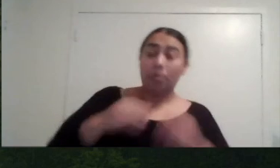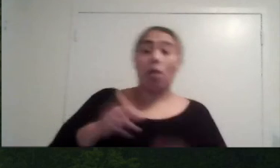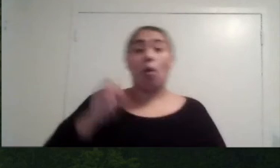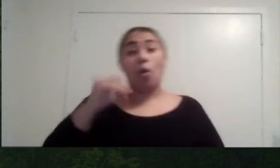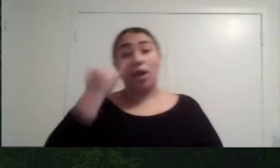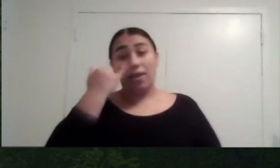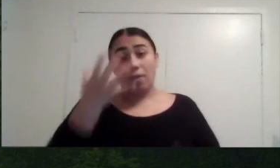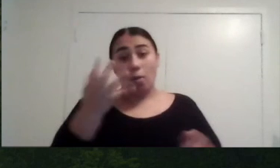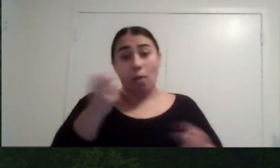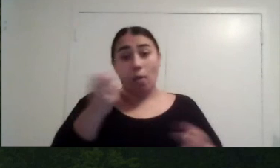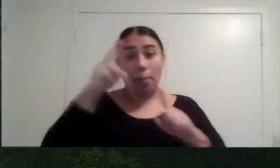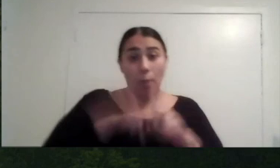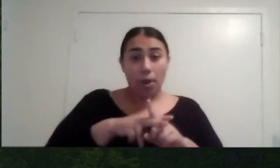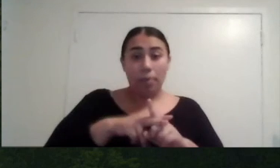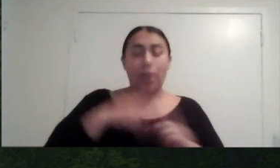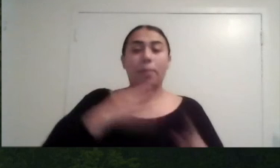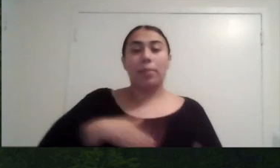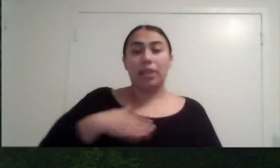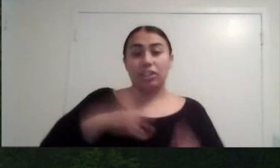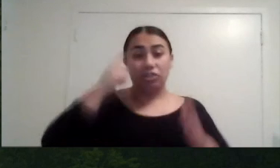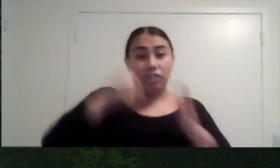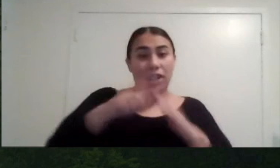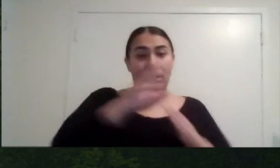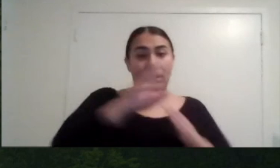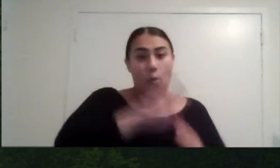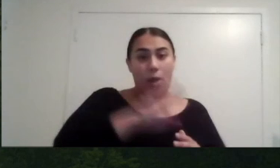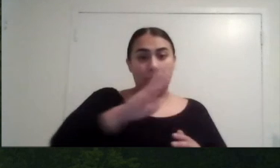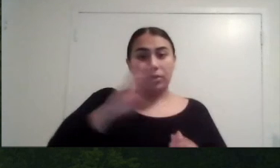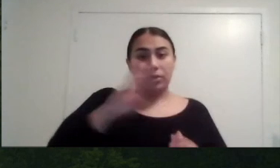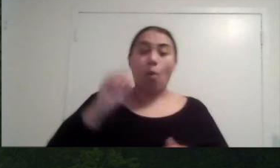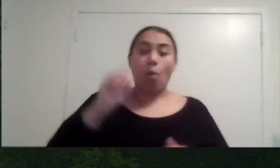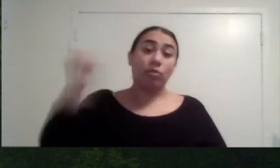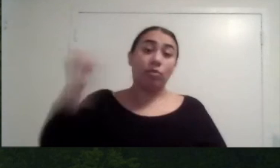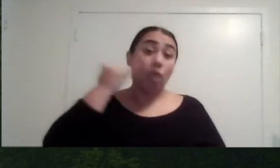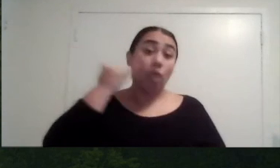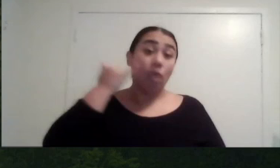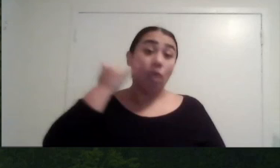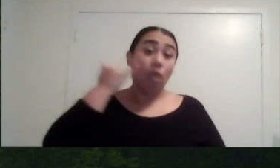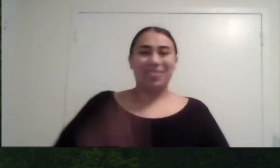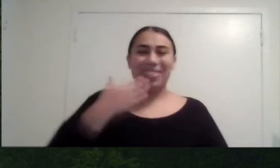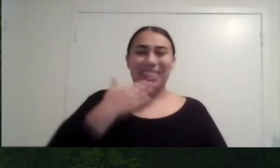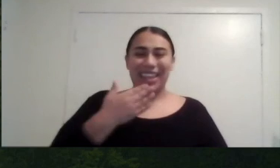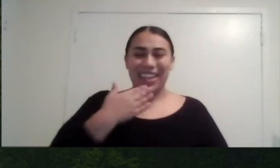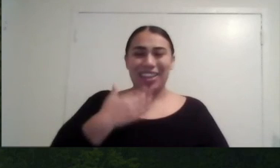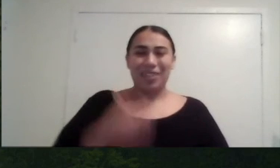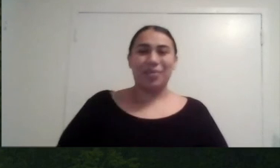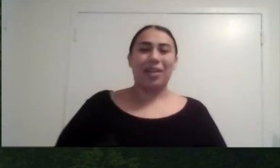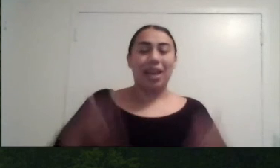about or like to reach out for an appointment, please feel free to visit us on our website, or call